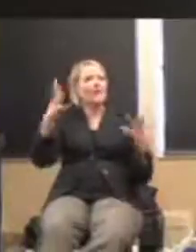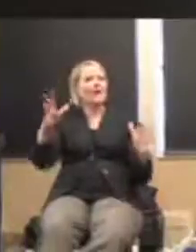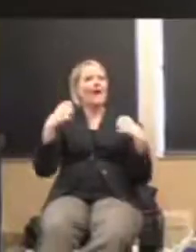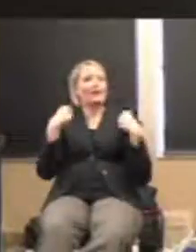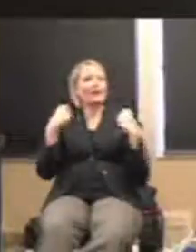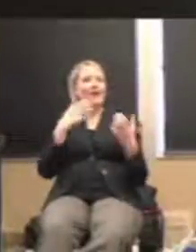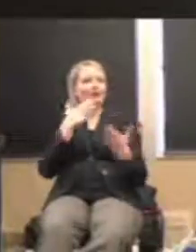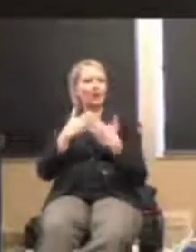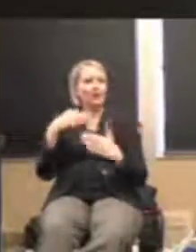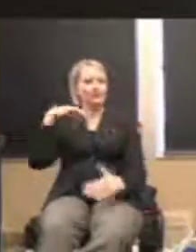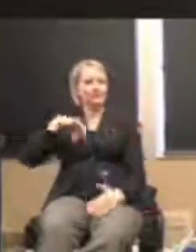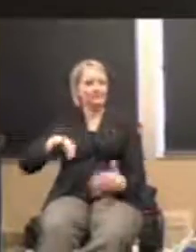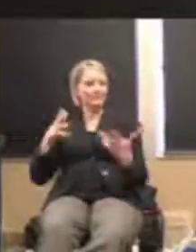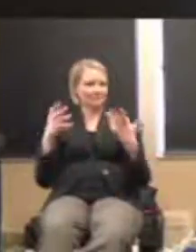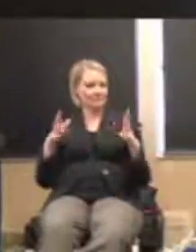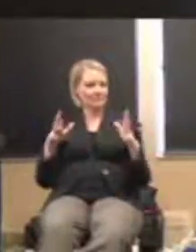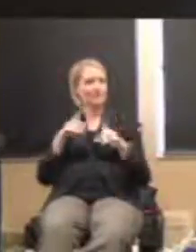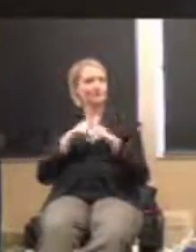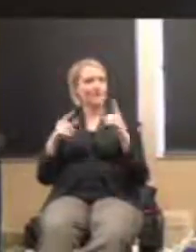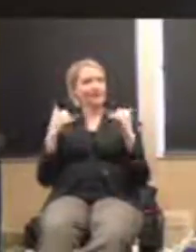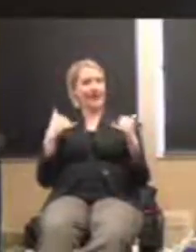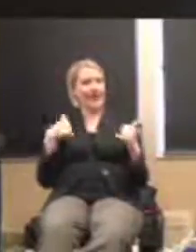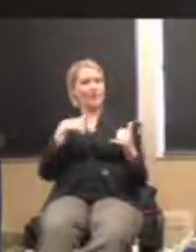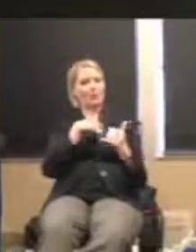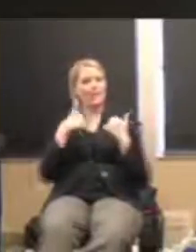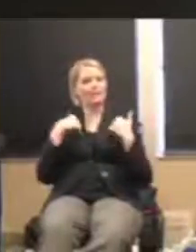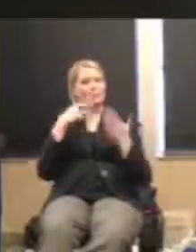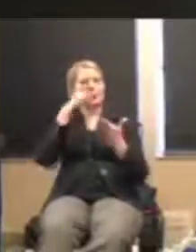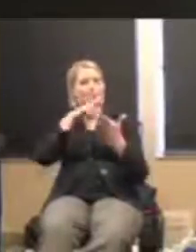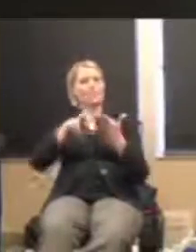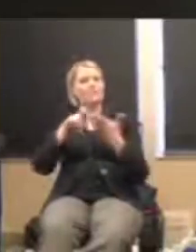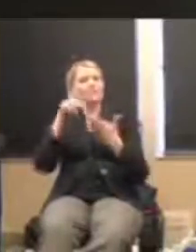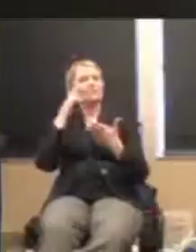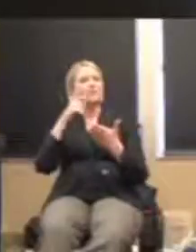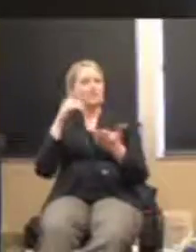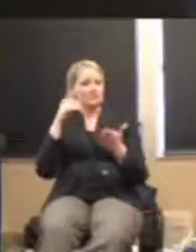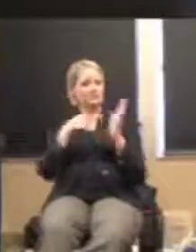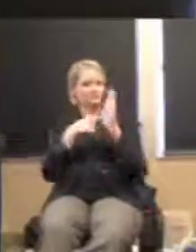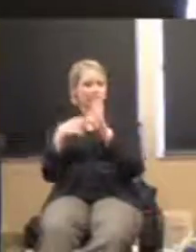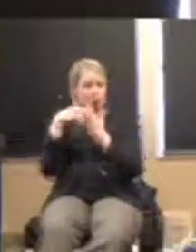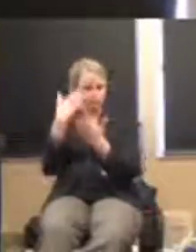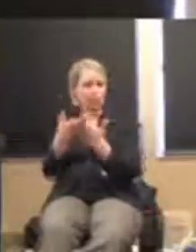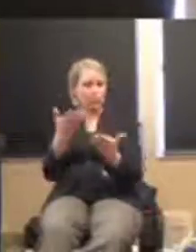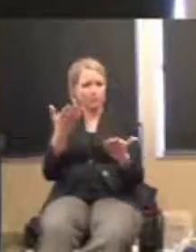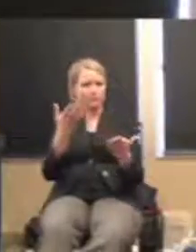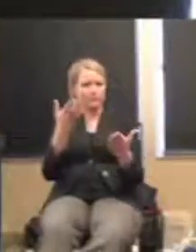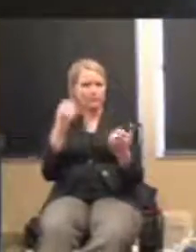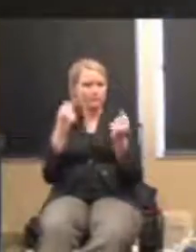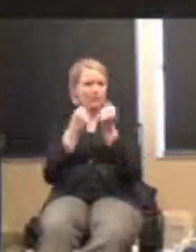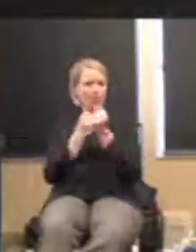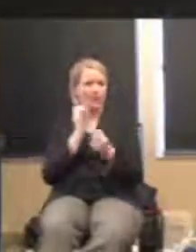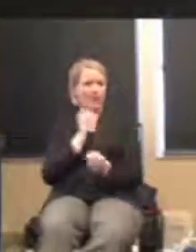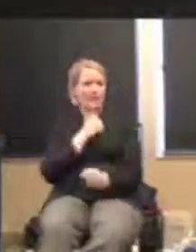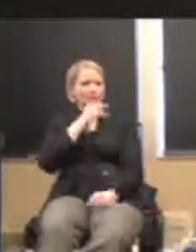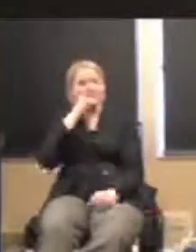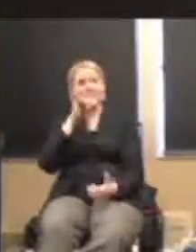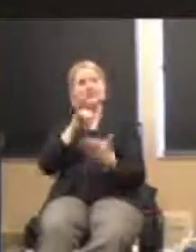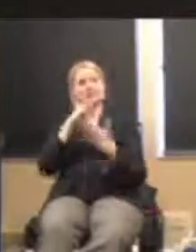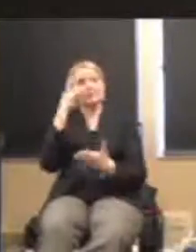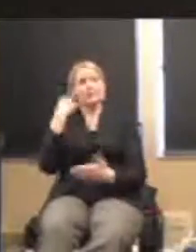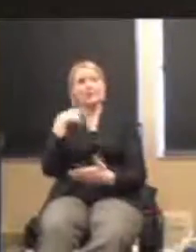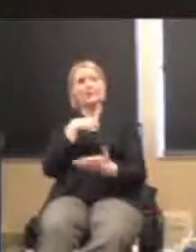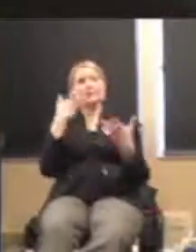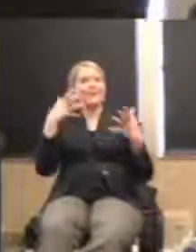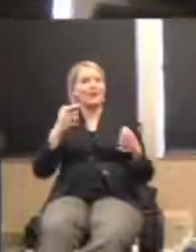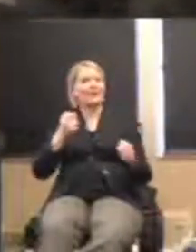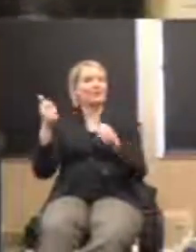and beneficial, but we even have the research supporting it for use for our kiddos in the school system. So just another reason we don't want to get rid of PE.